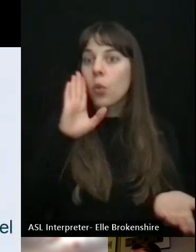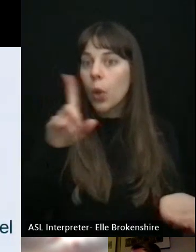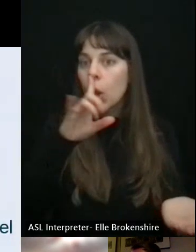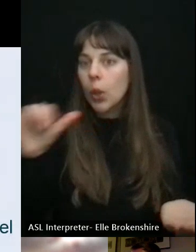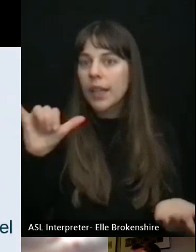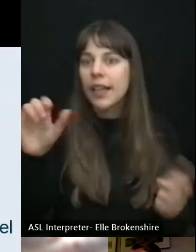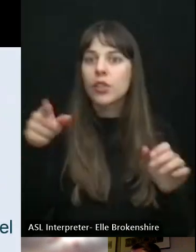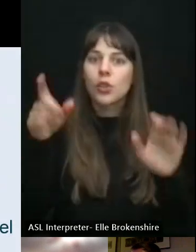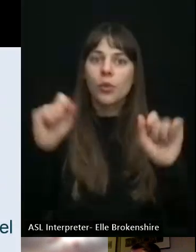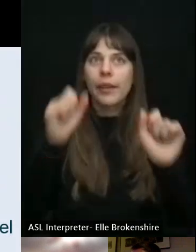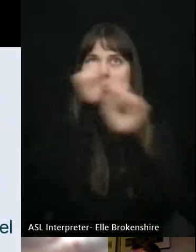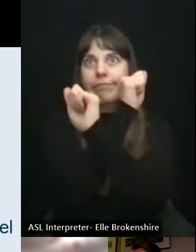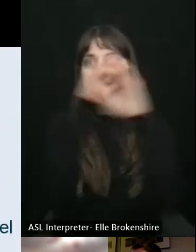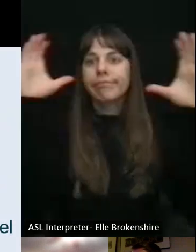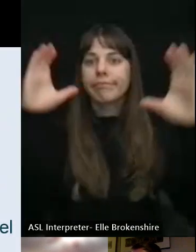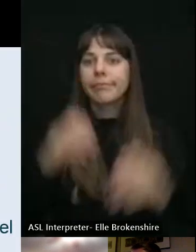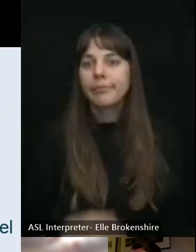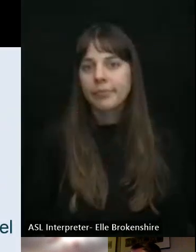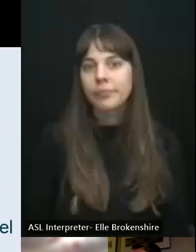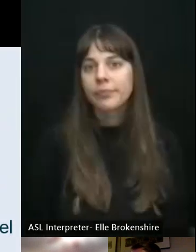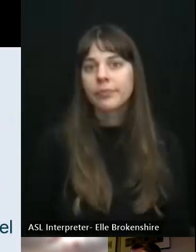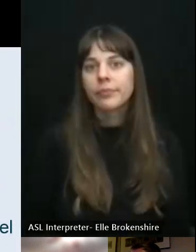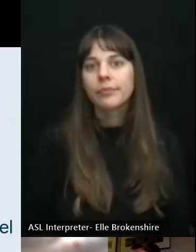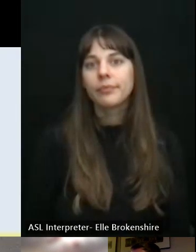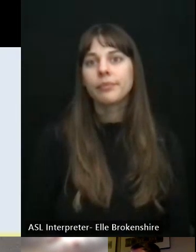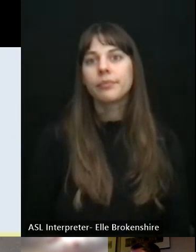what the station would look like.